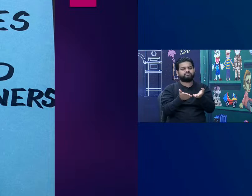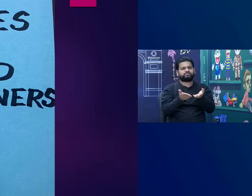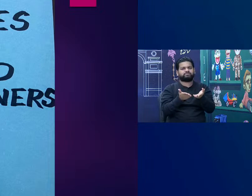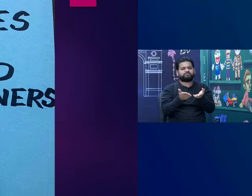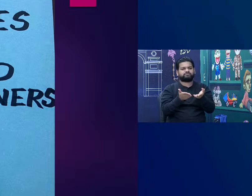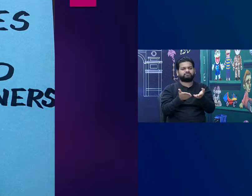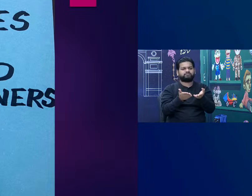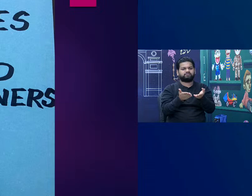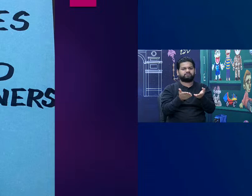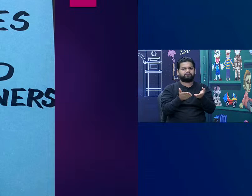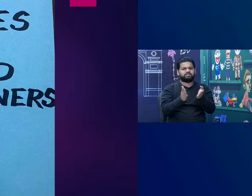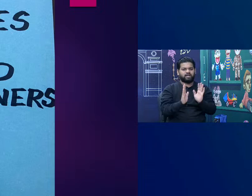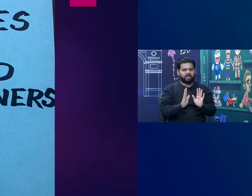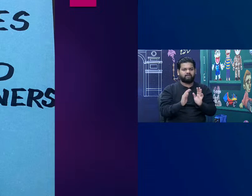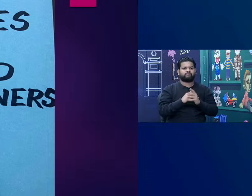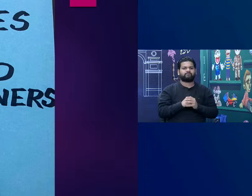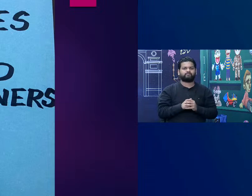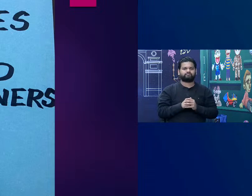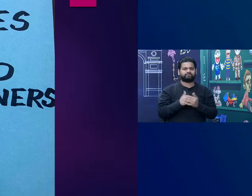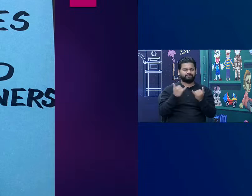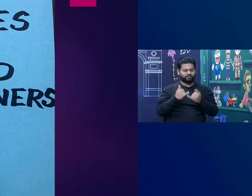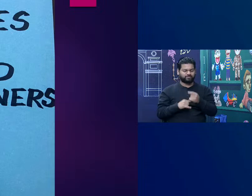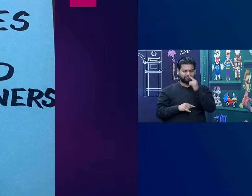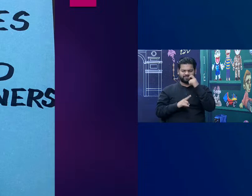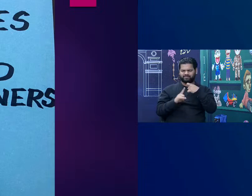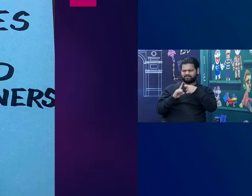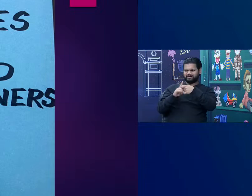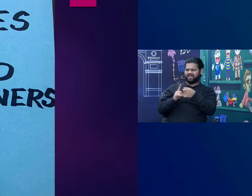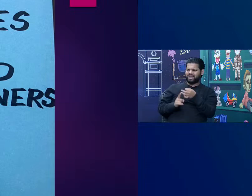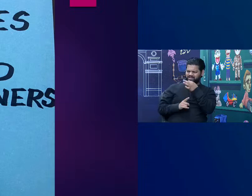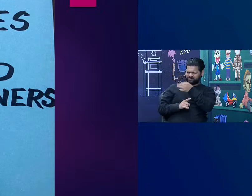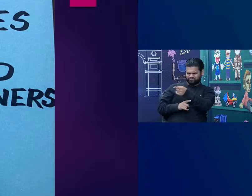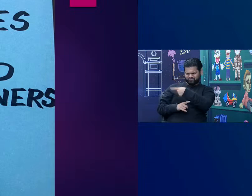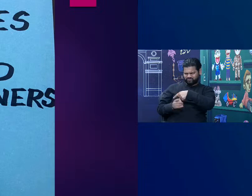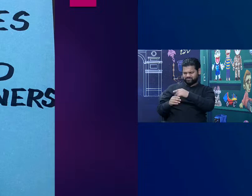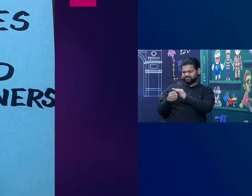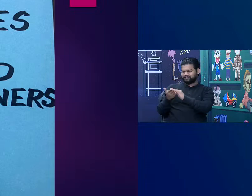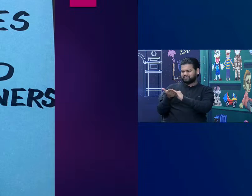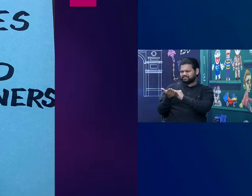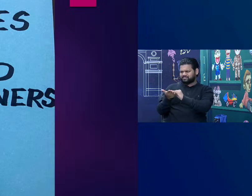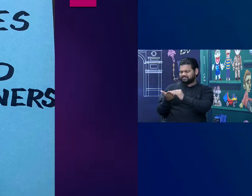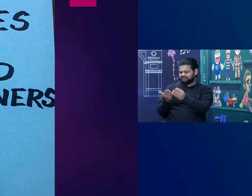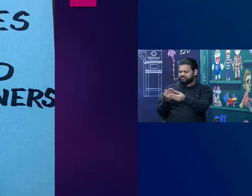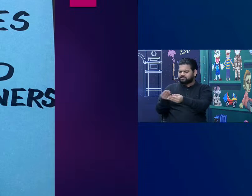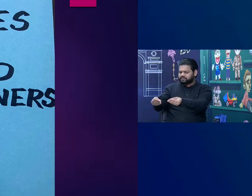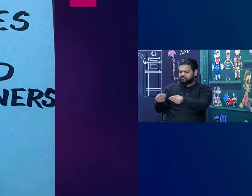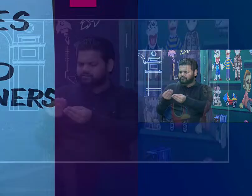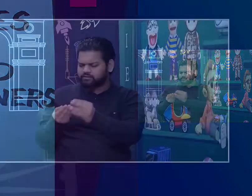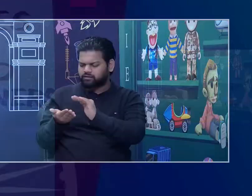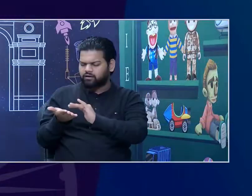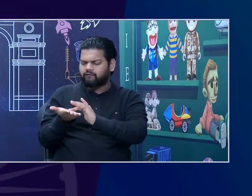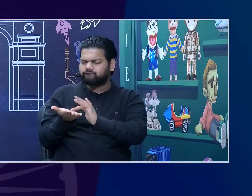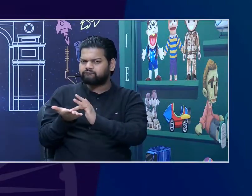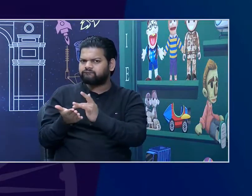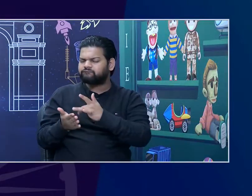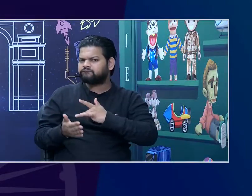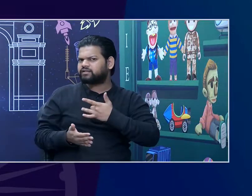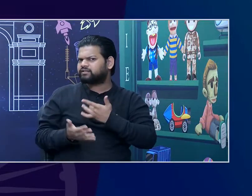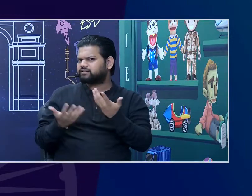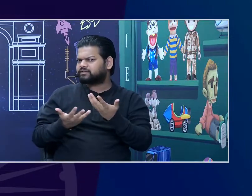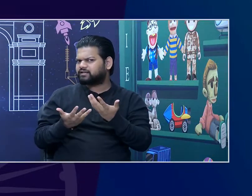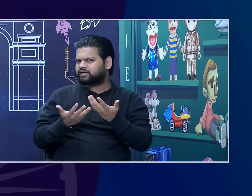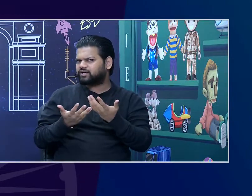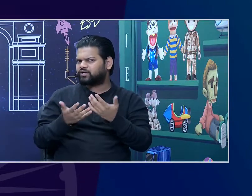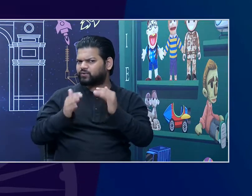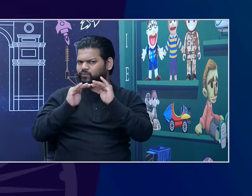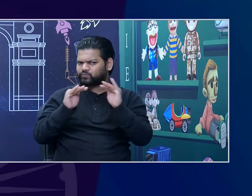triangles. And Kusumji, can you touch and see that the children in the class can realize